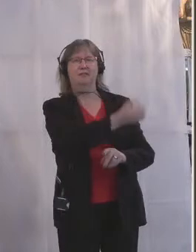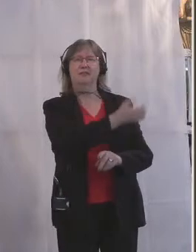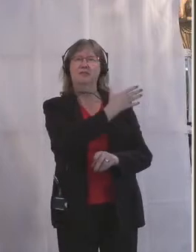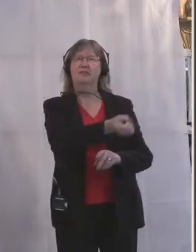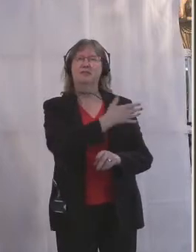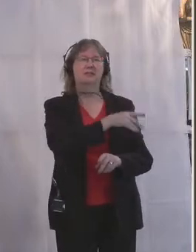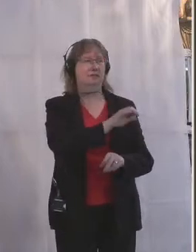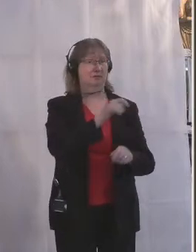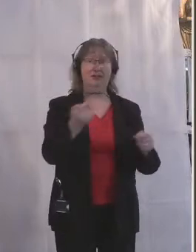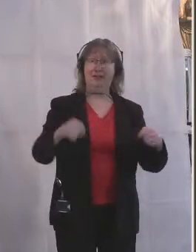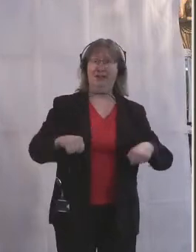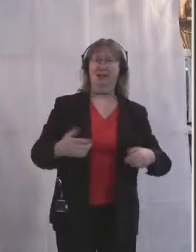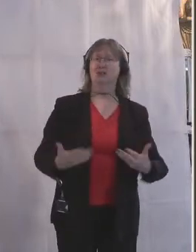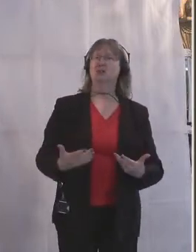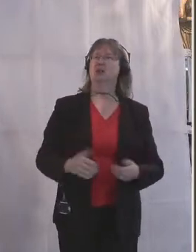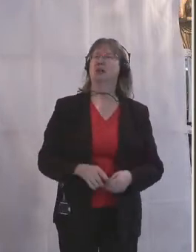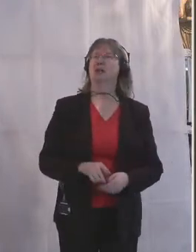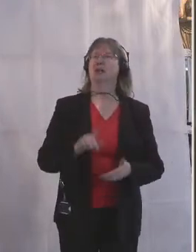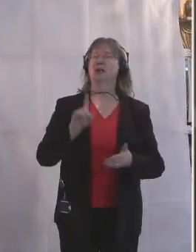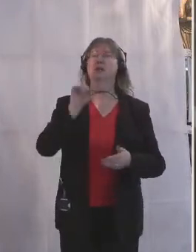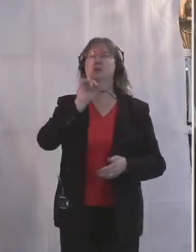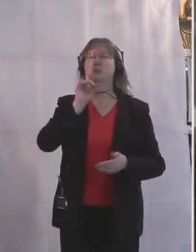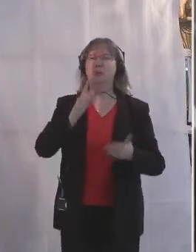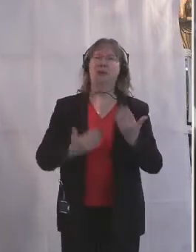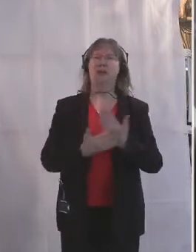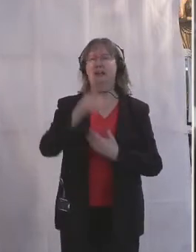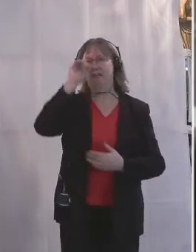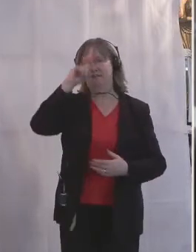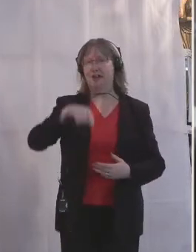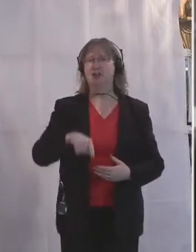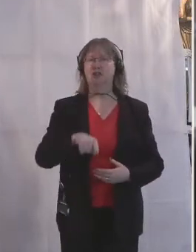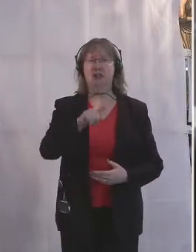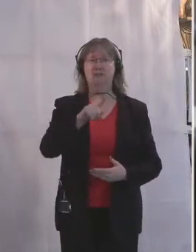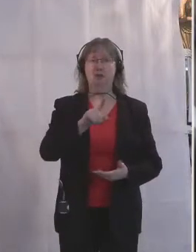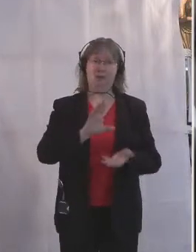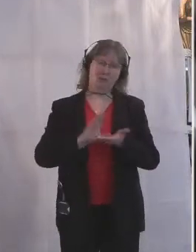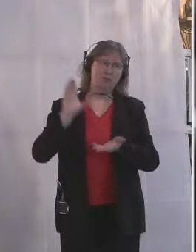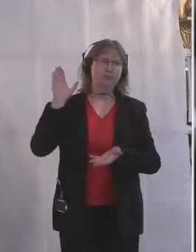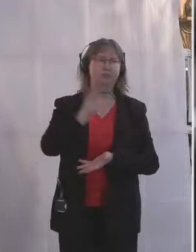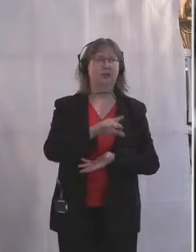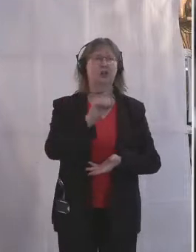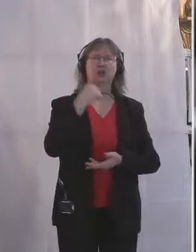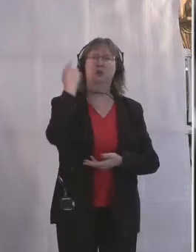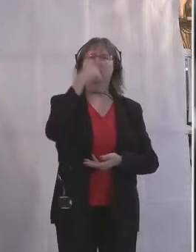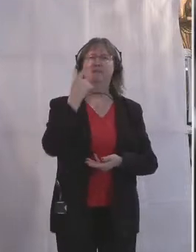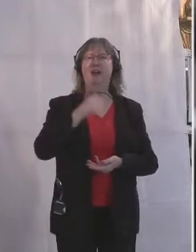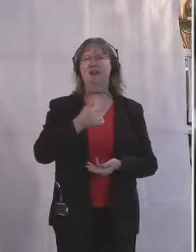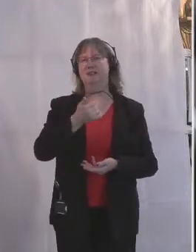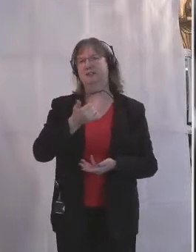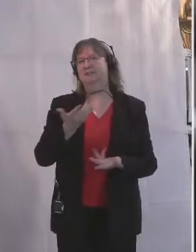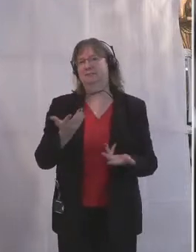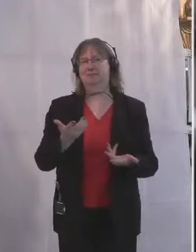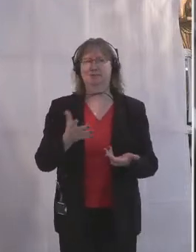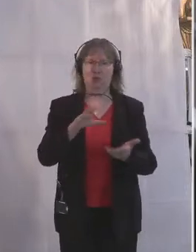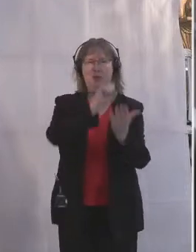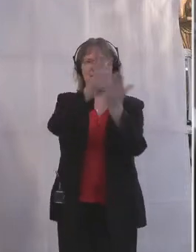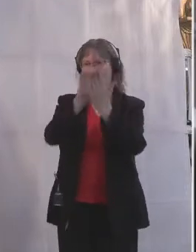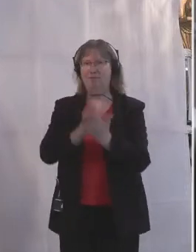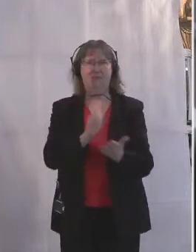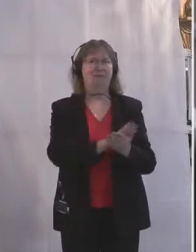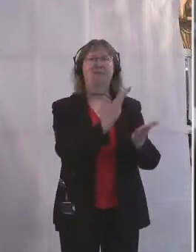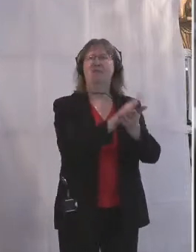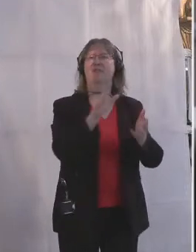video. Part of being part of Women in Innovation, if you're an award winner, is that your face is used for these sorts of purposes.